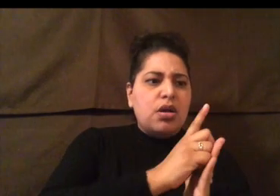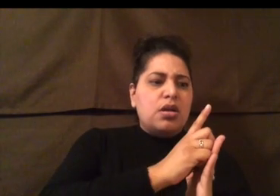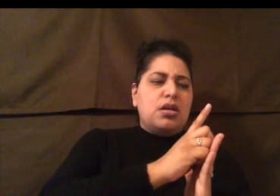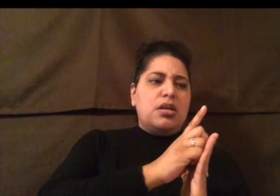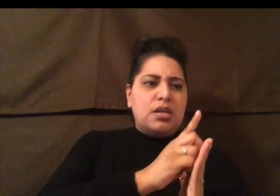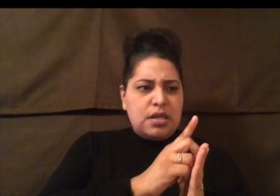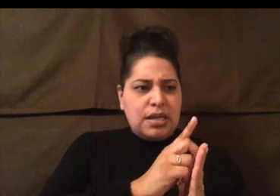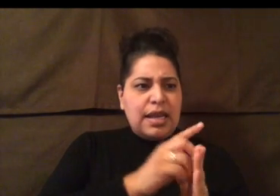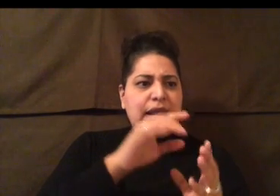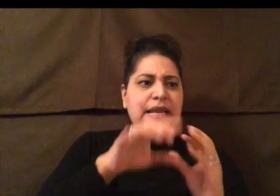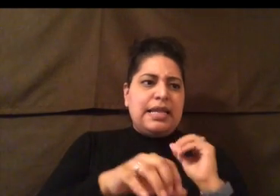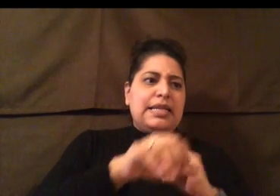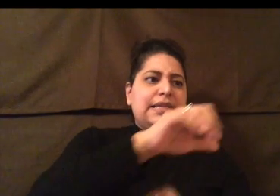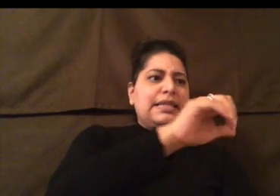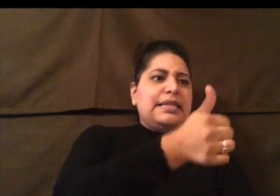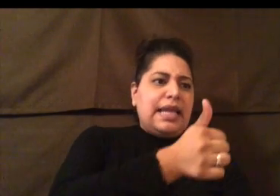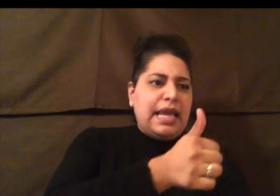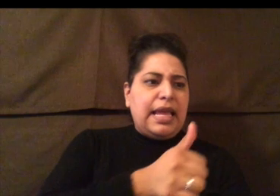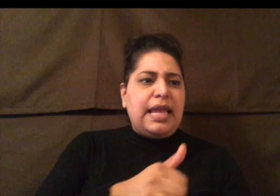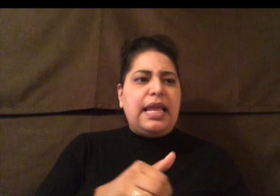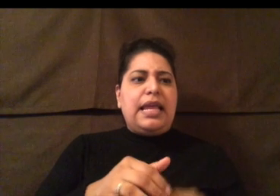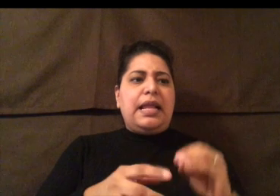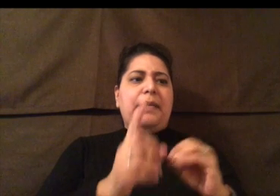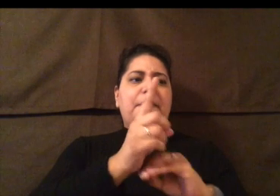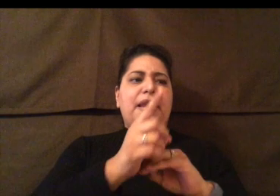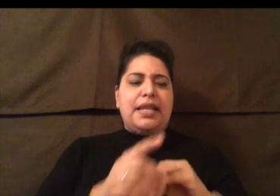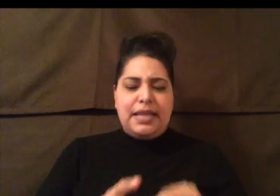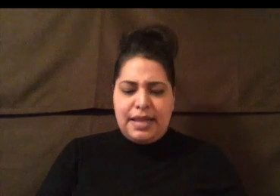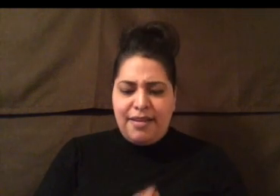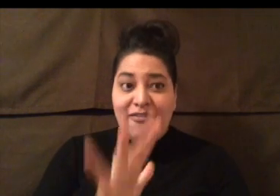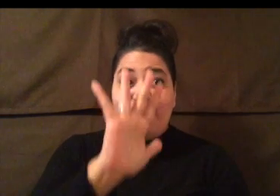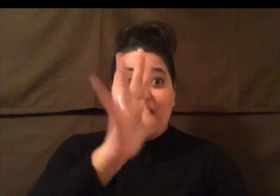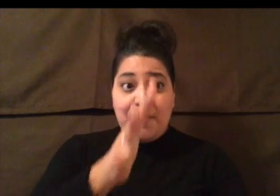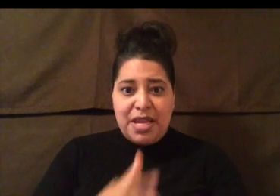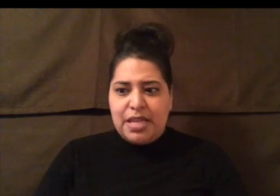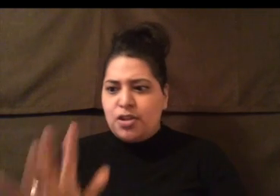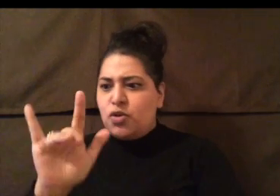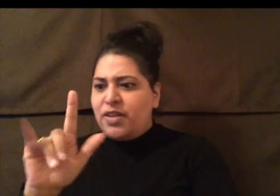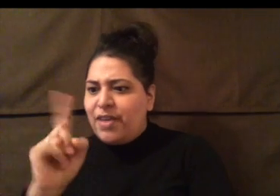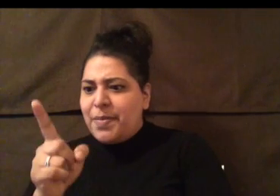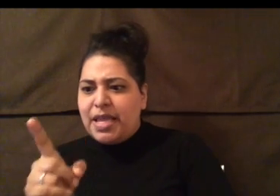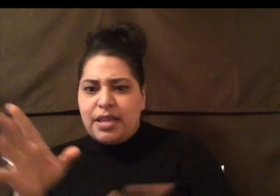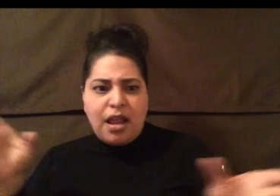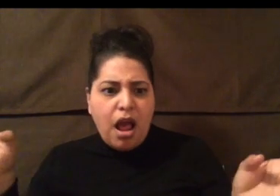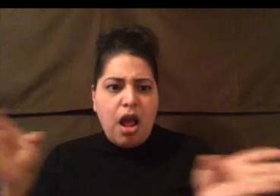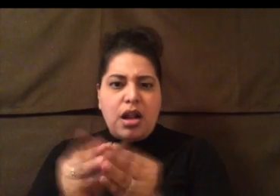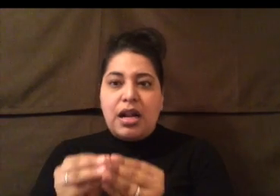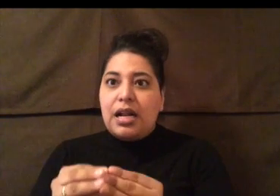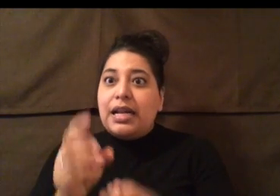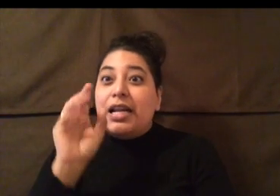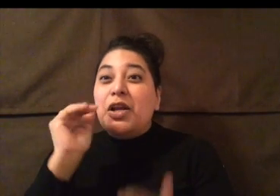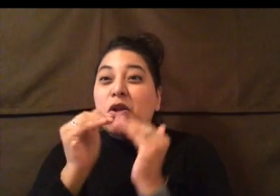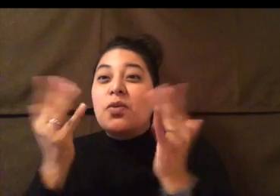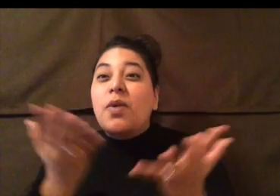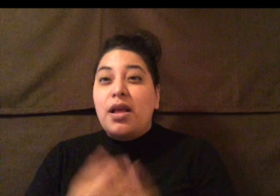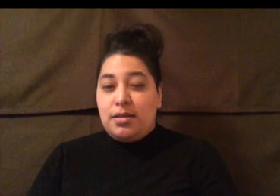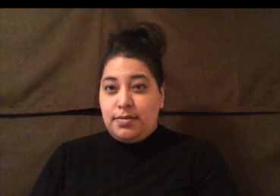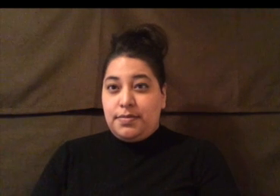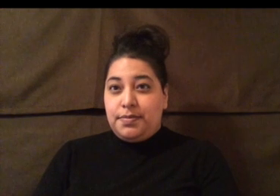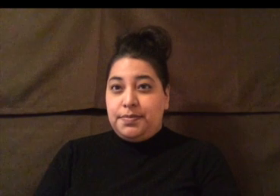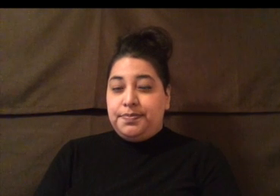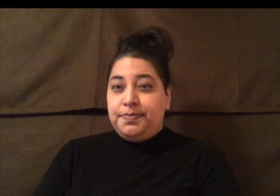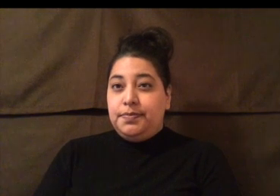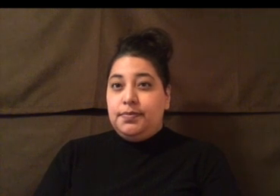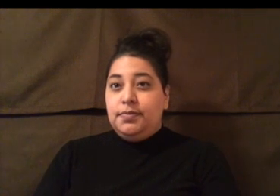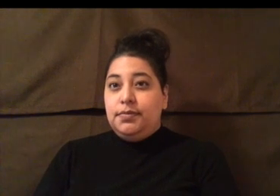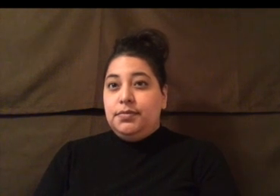them. That's okay. So again, we can look at this and see we've got 1 hour. Then we add our